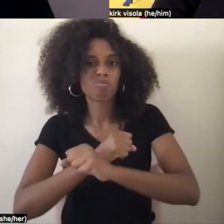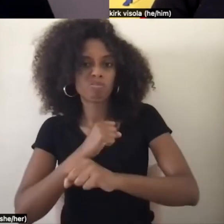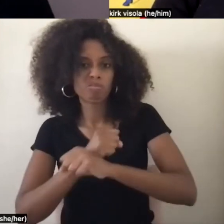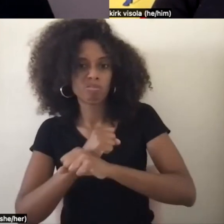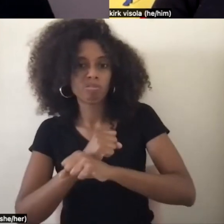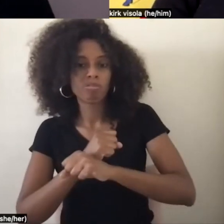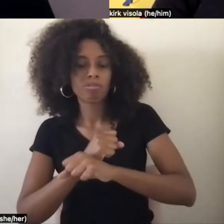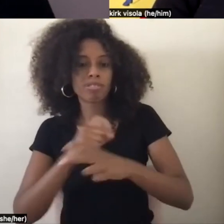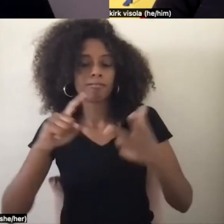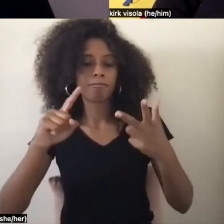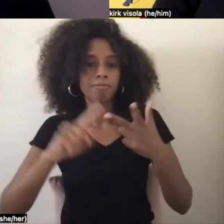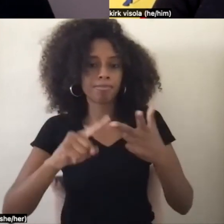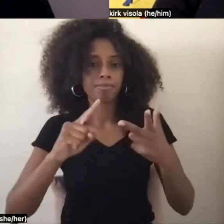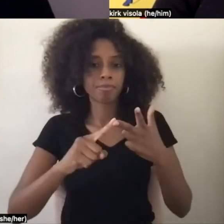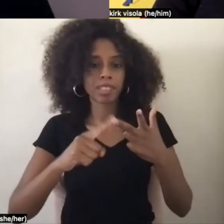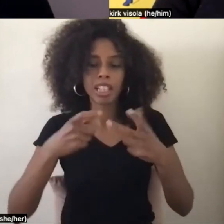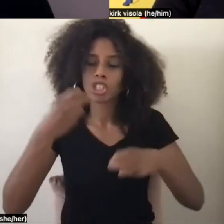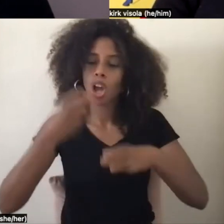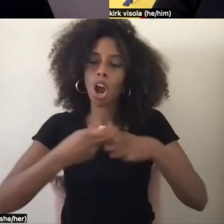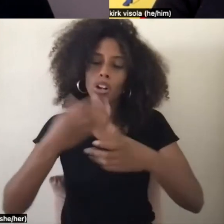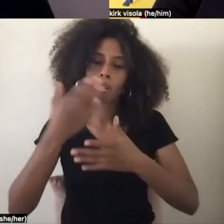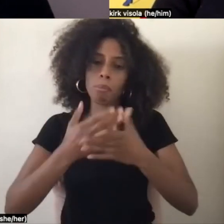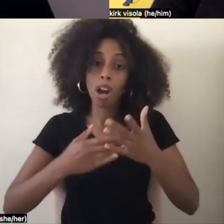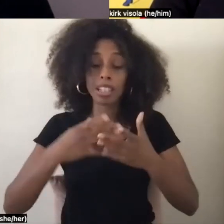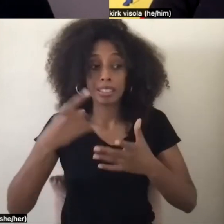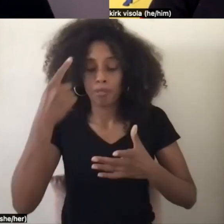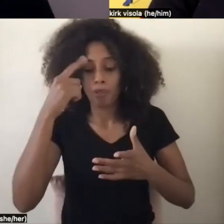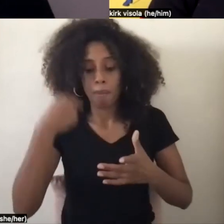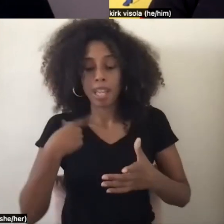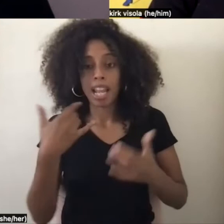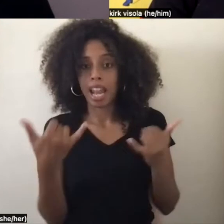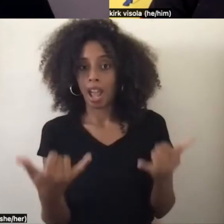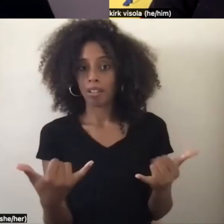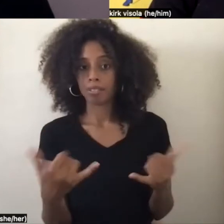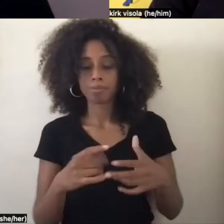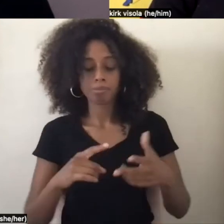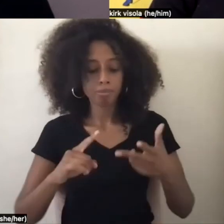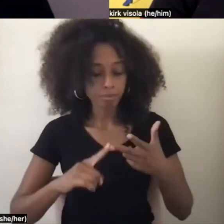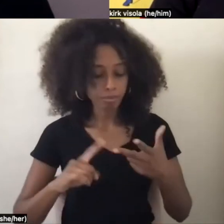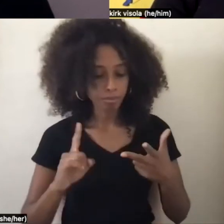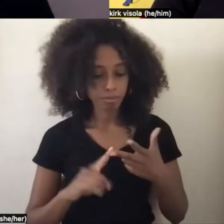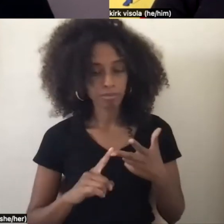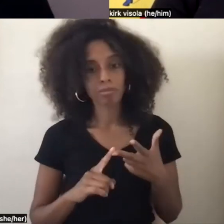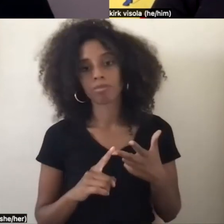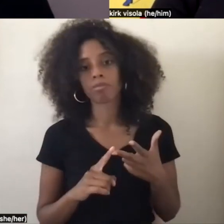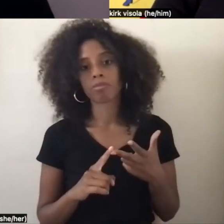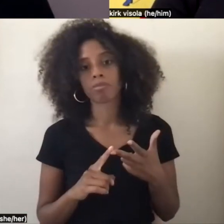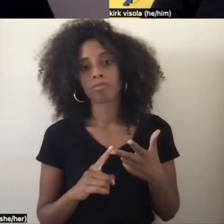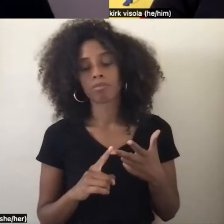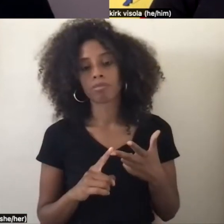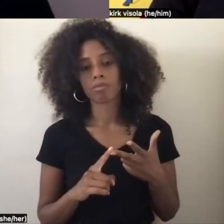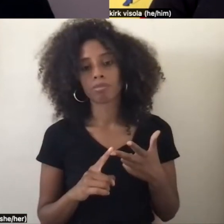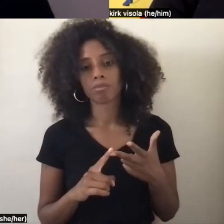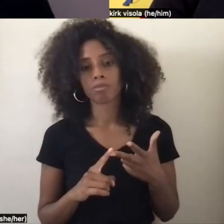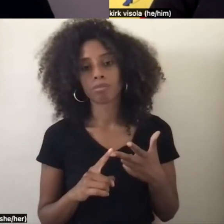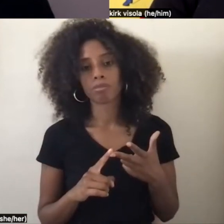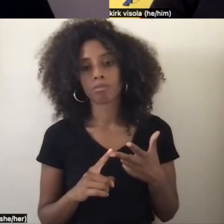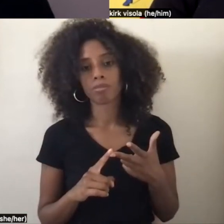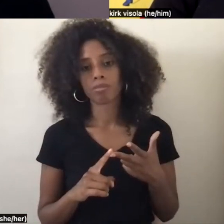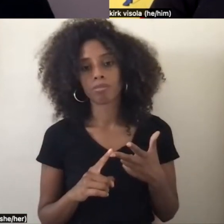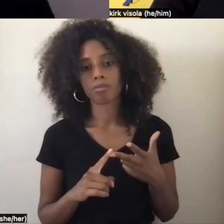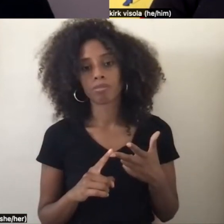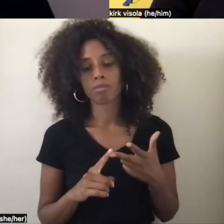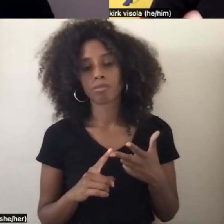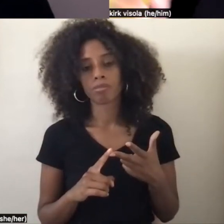try to find, this is the hardest part, even for me now, try to find a happy medium between